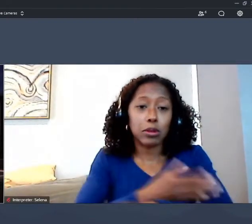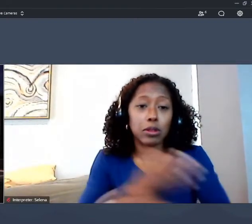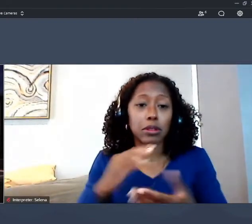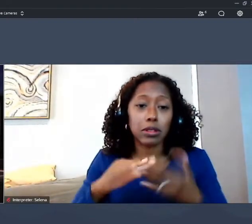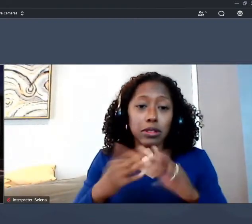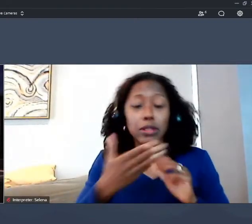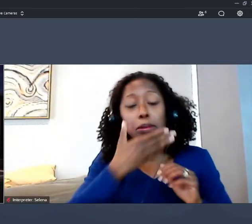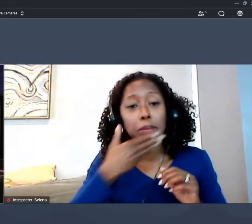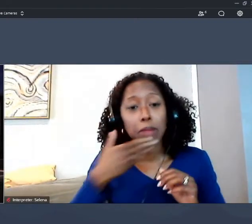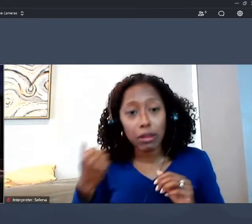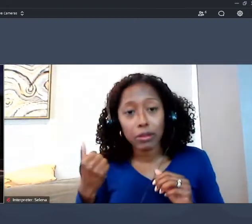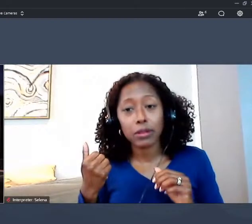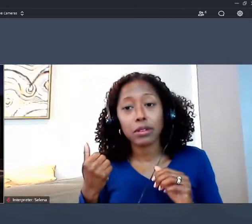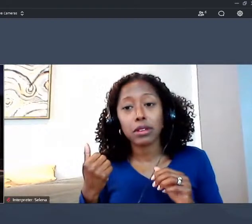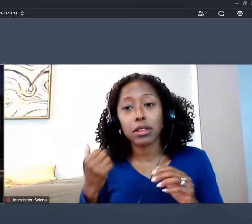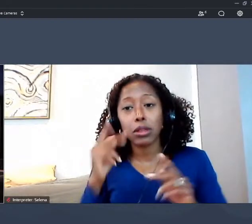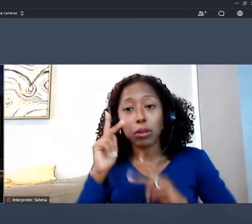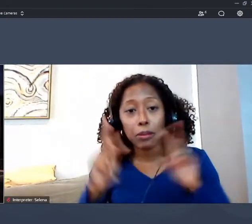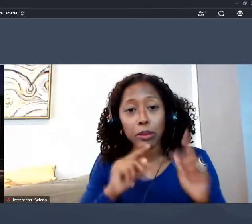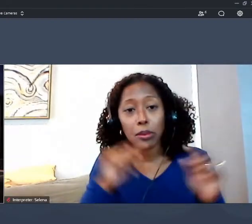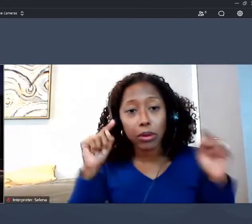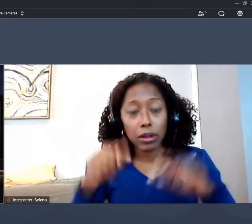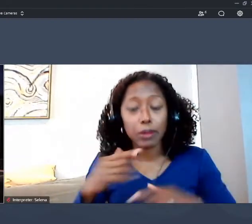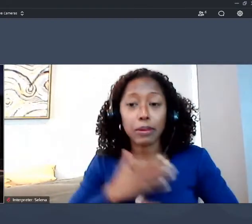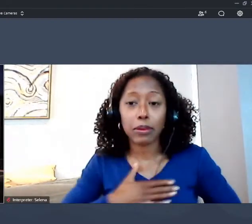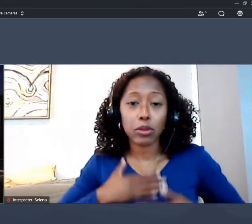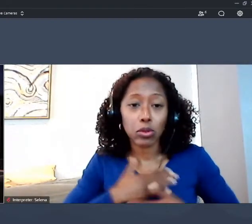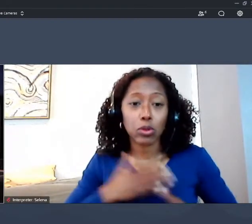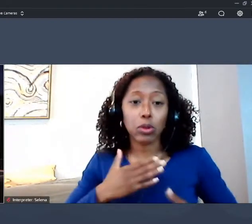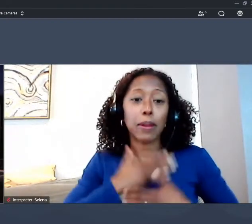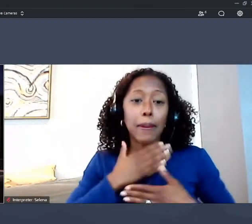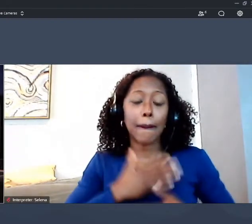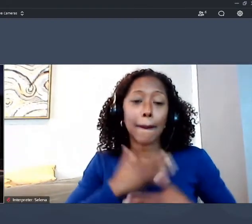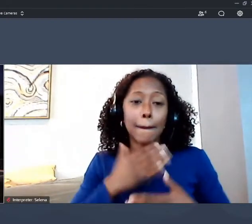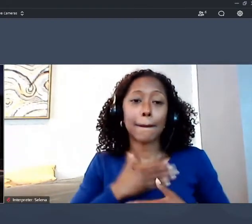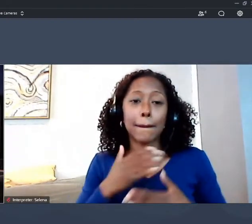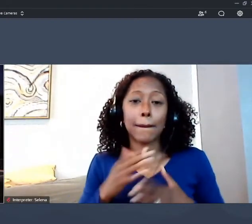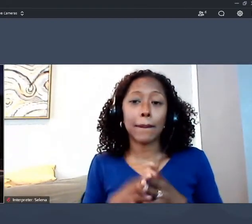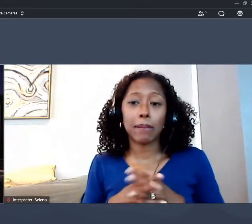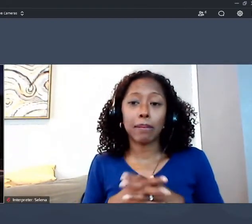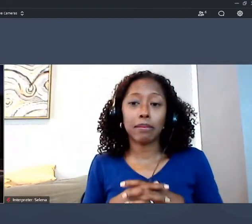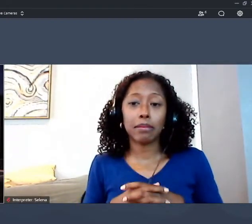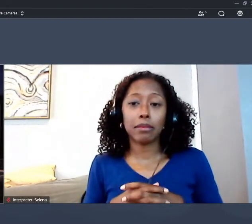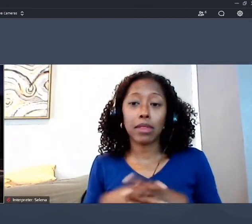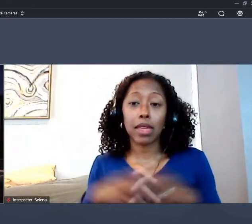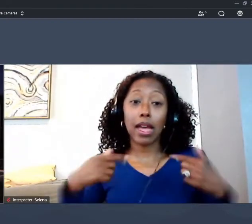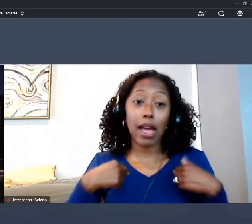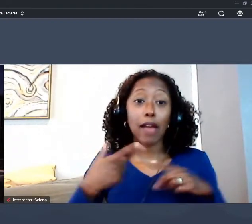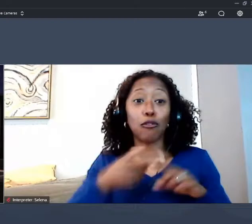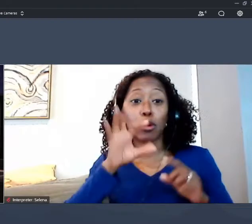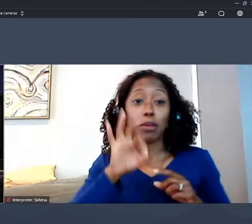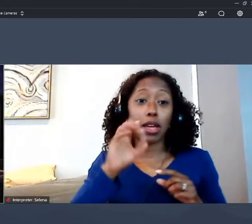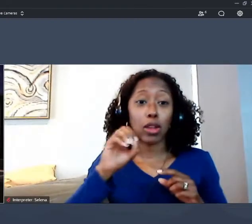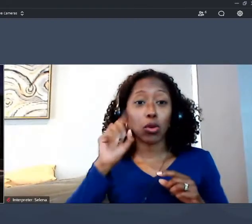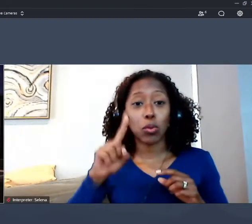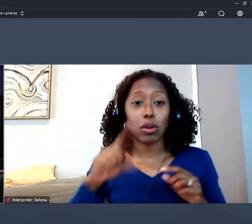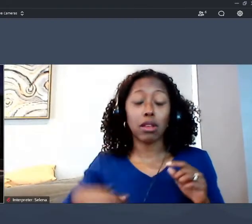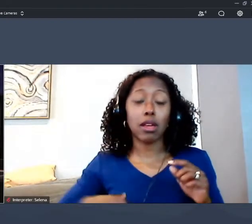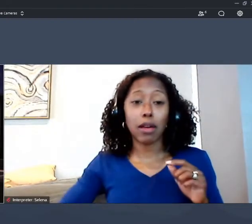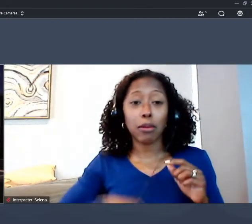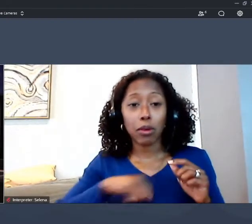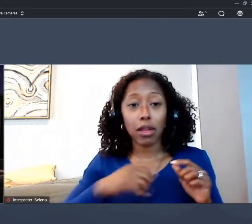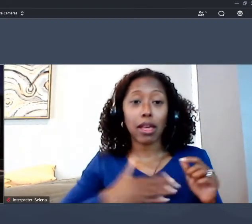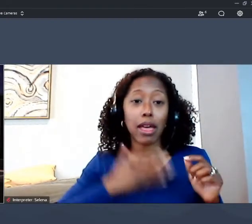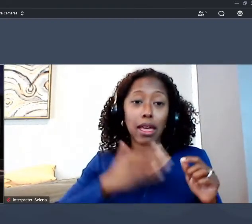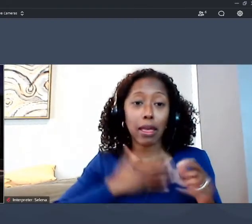make it a place where everyone can enjoy and be happy to say, I'm from the 901 and I'm glad and I'm grateful to